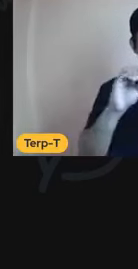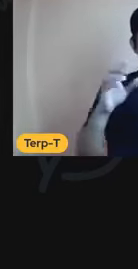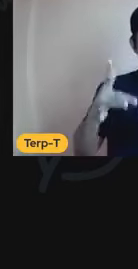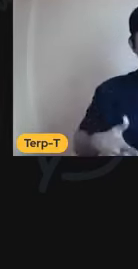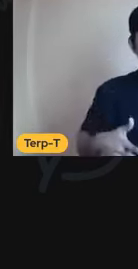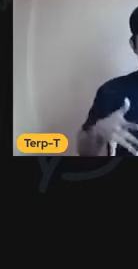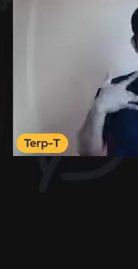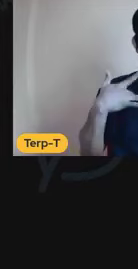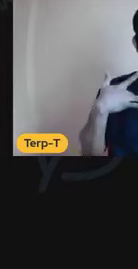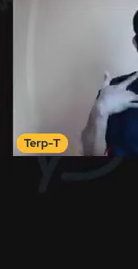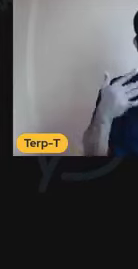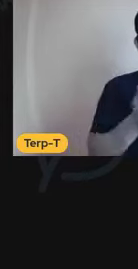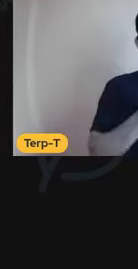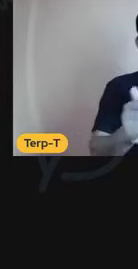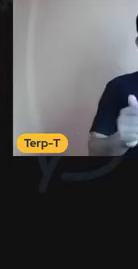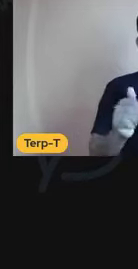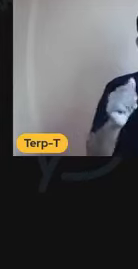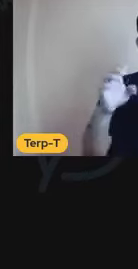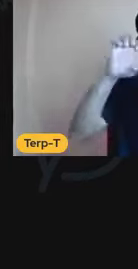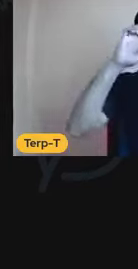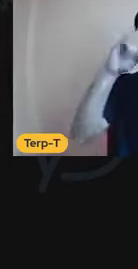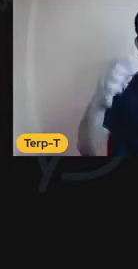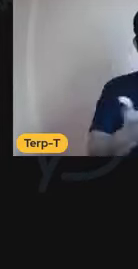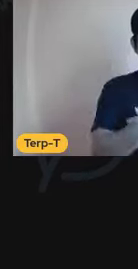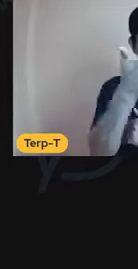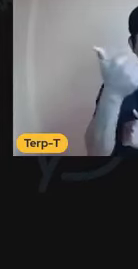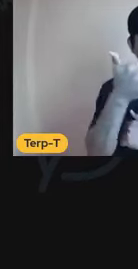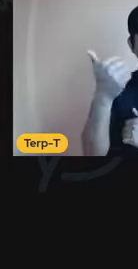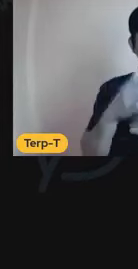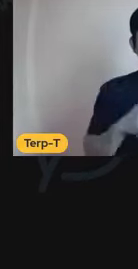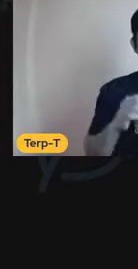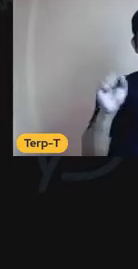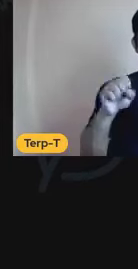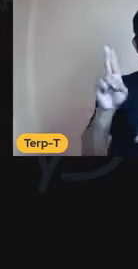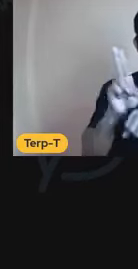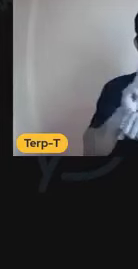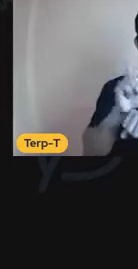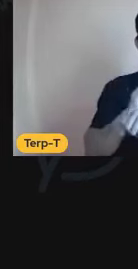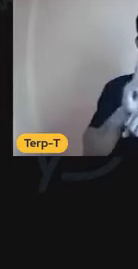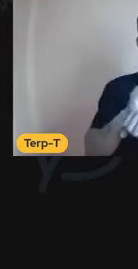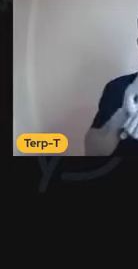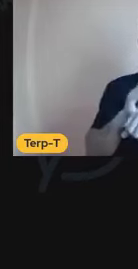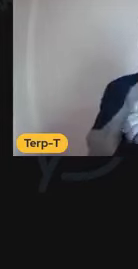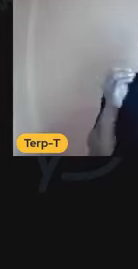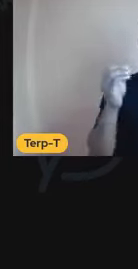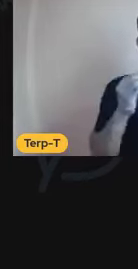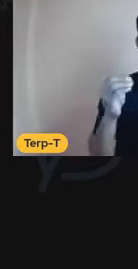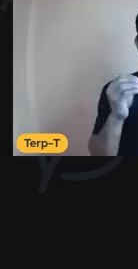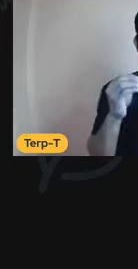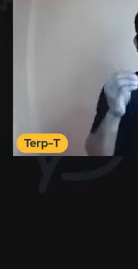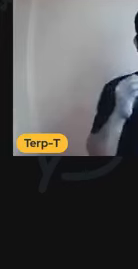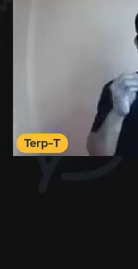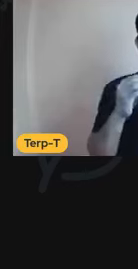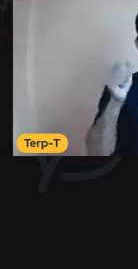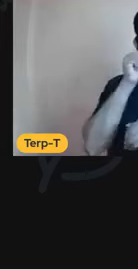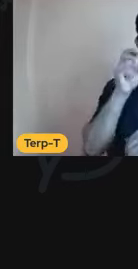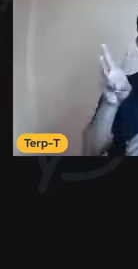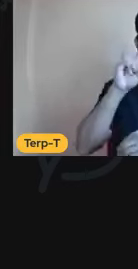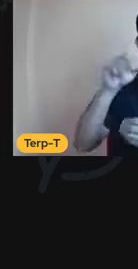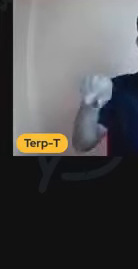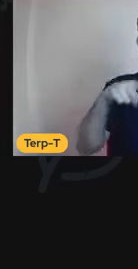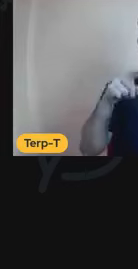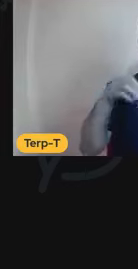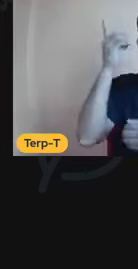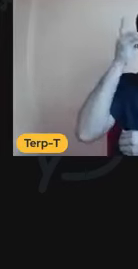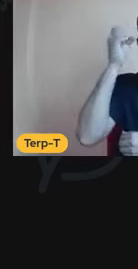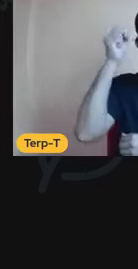and educating others. And we can use those to help us be more sensitive to those with Down syndrome. Besides that,